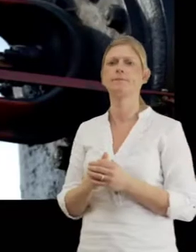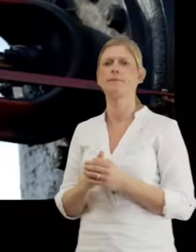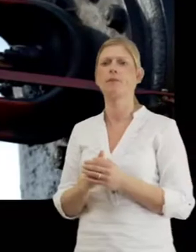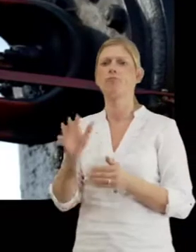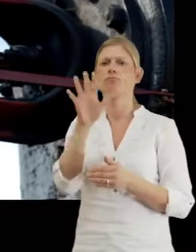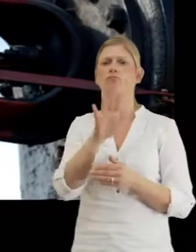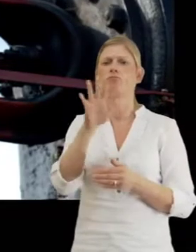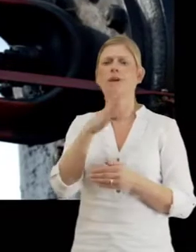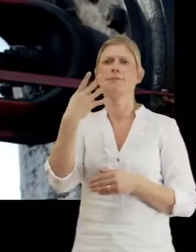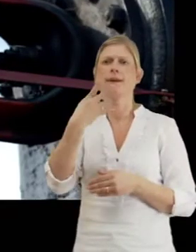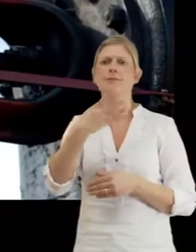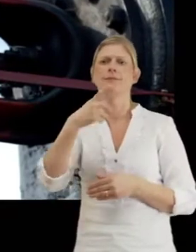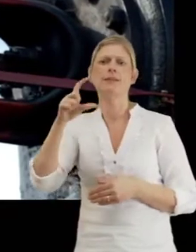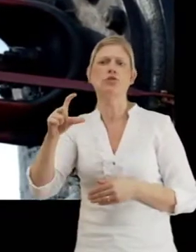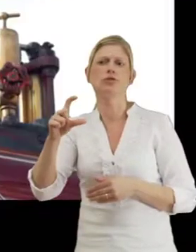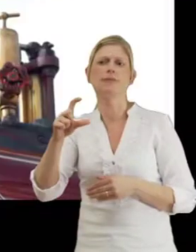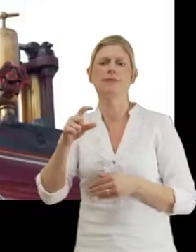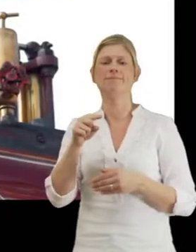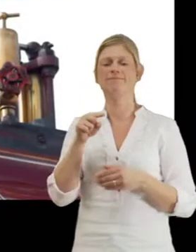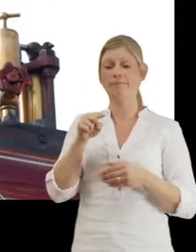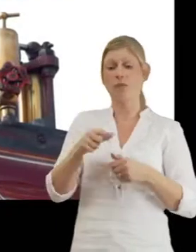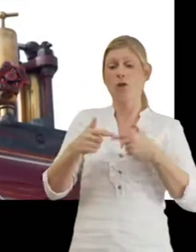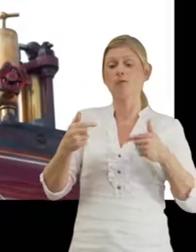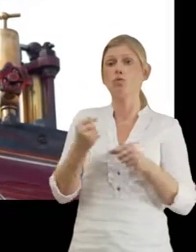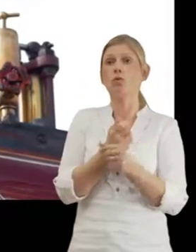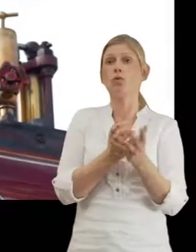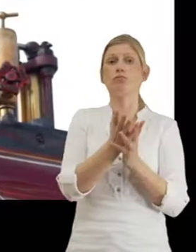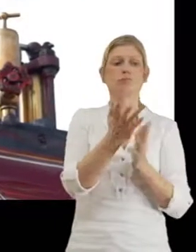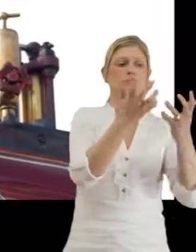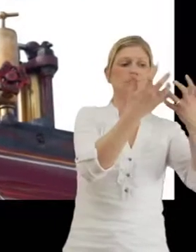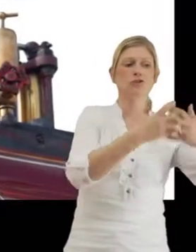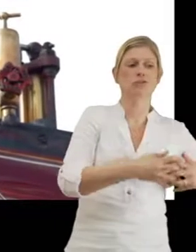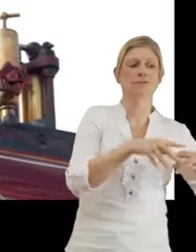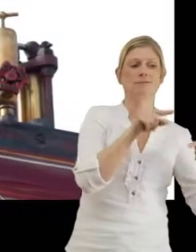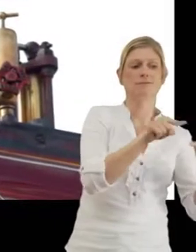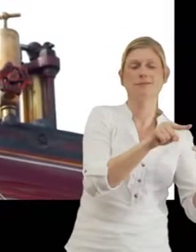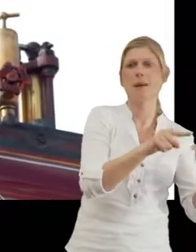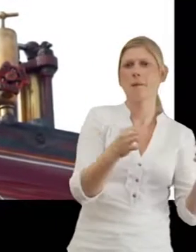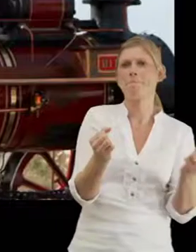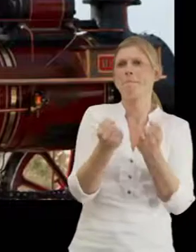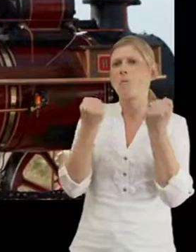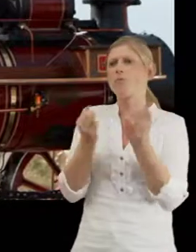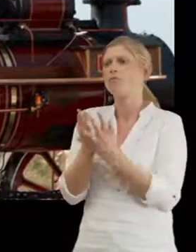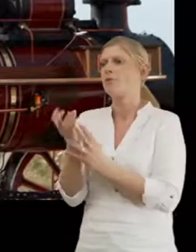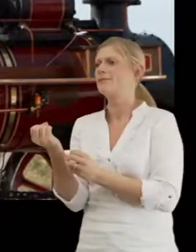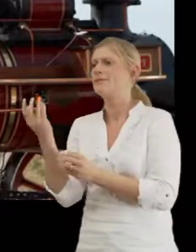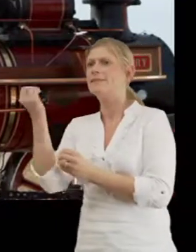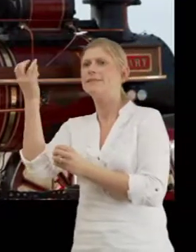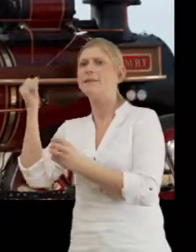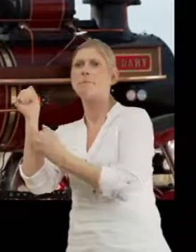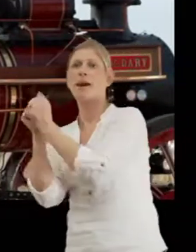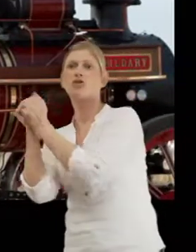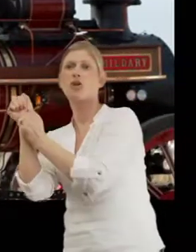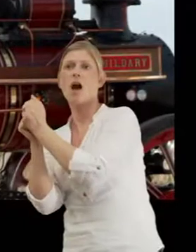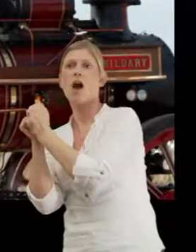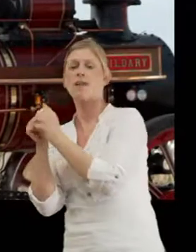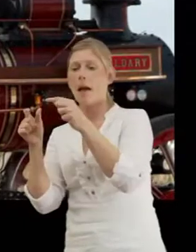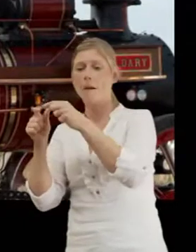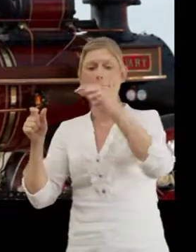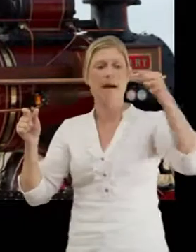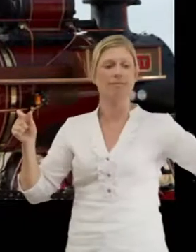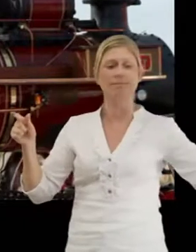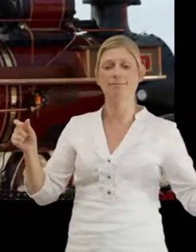In the late 19th century, this was often done by threshing machine powered by a steam engine. A belt